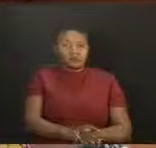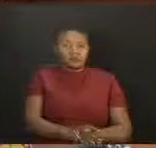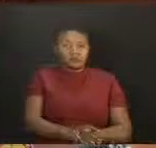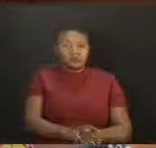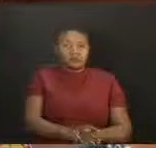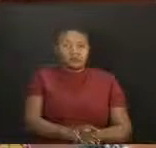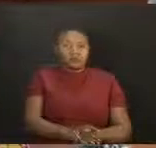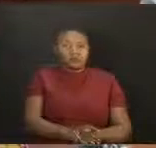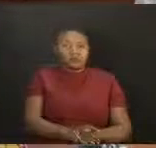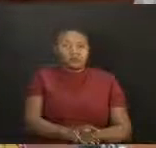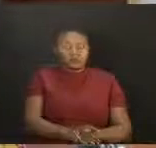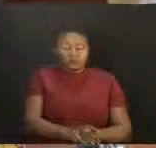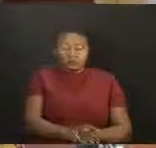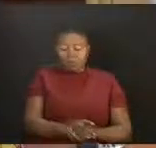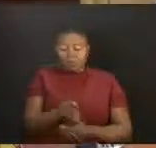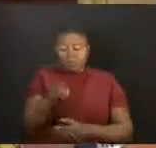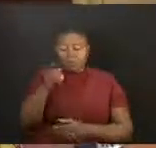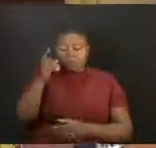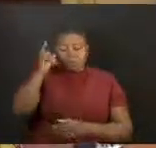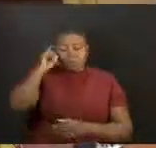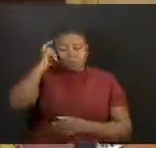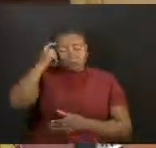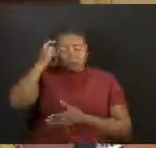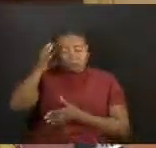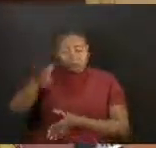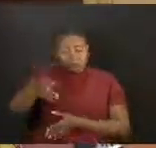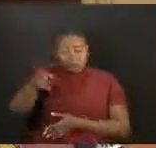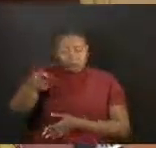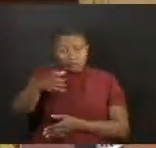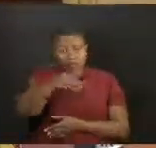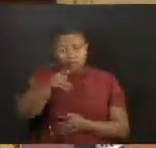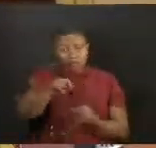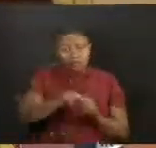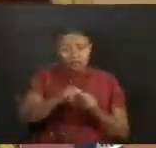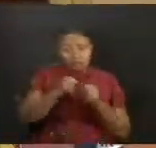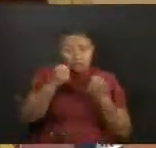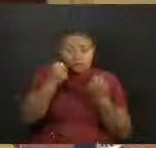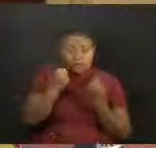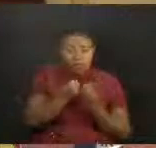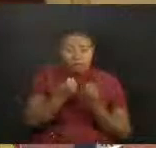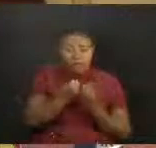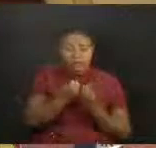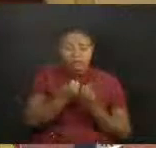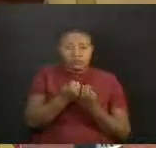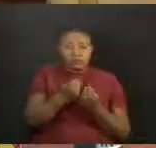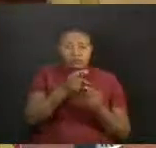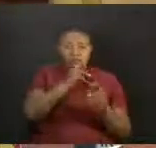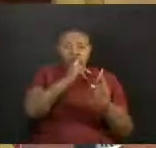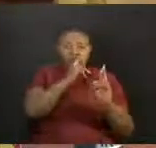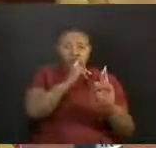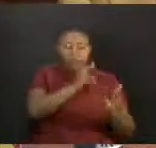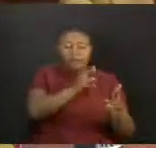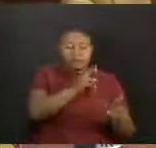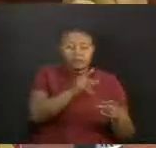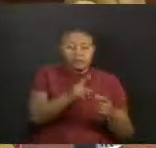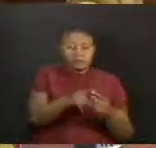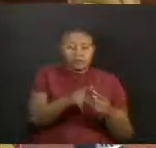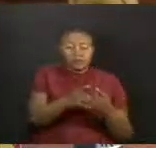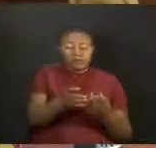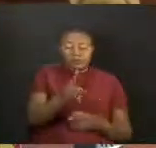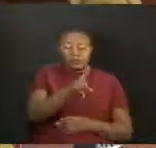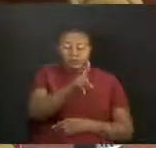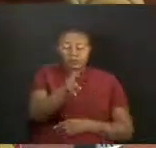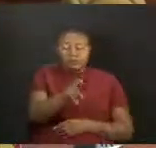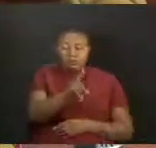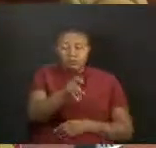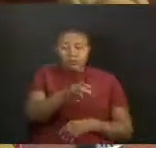the governor's and his team, I think one of his team members responded to a question on value